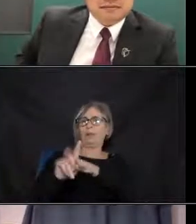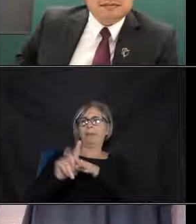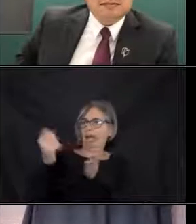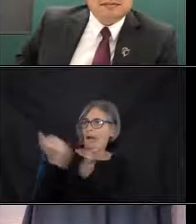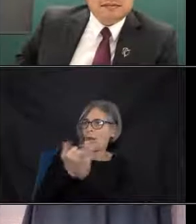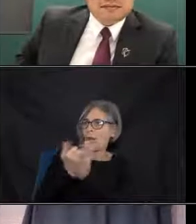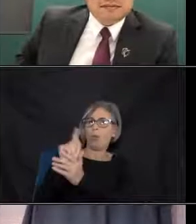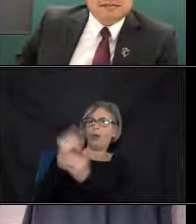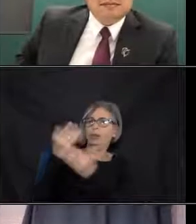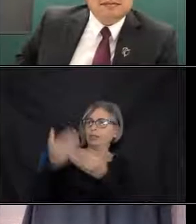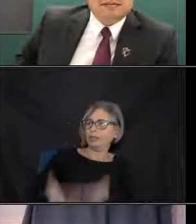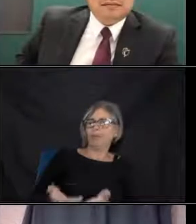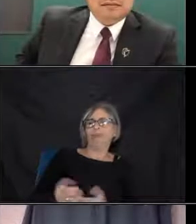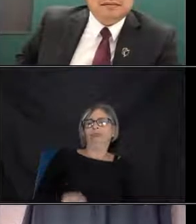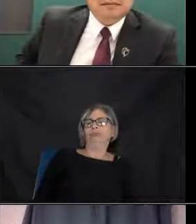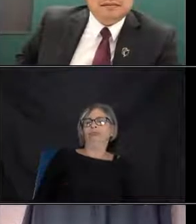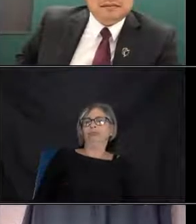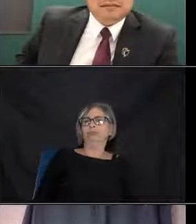and